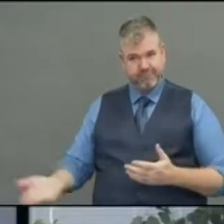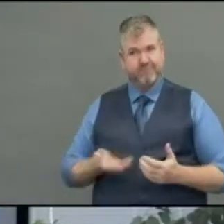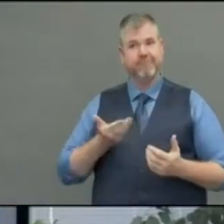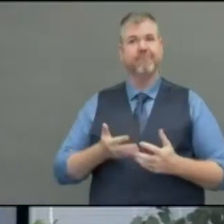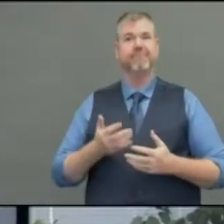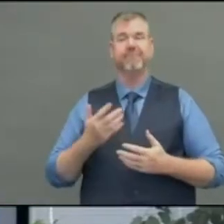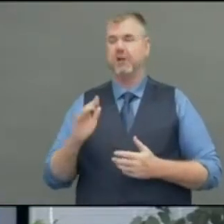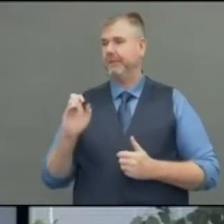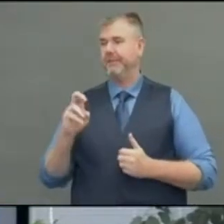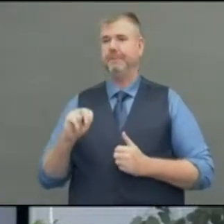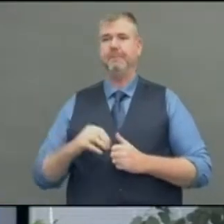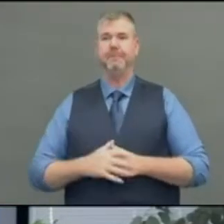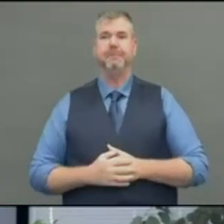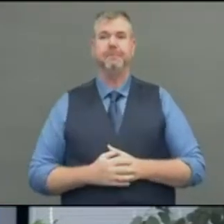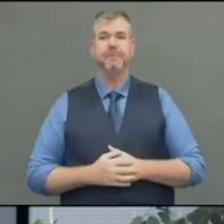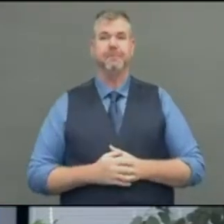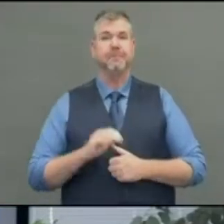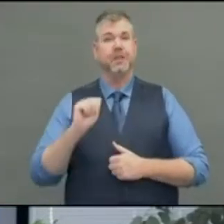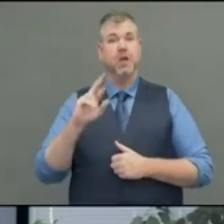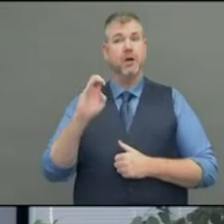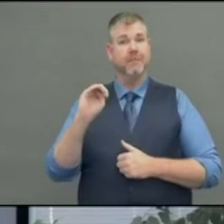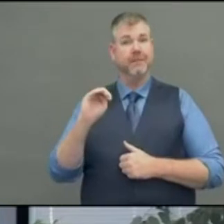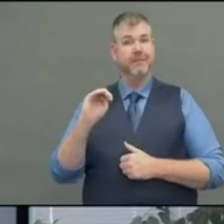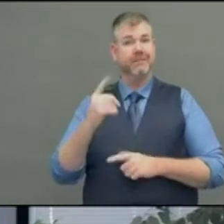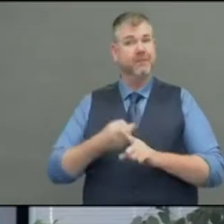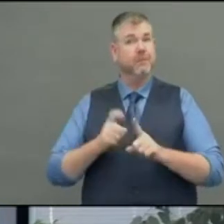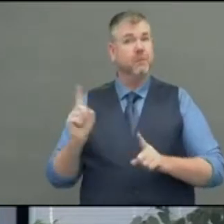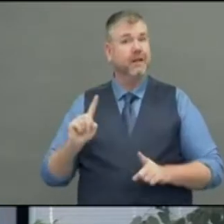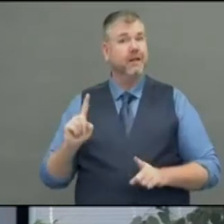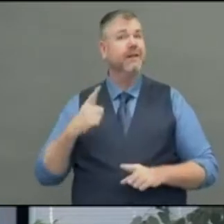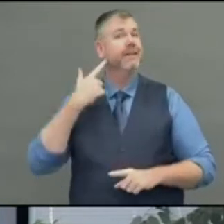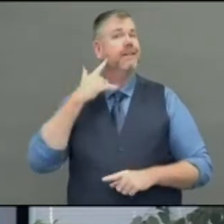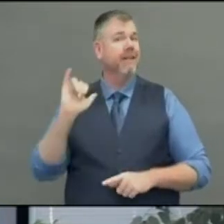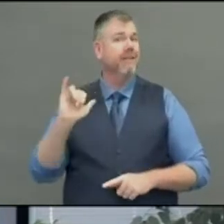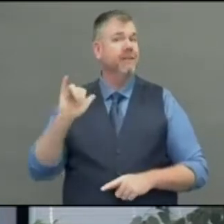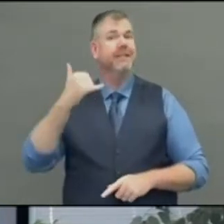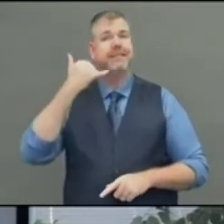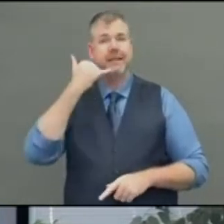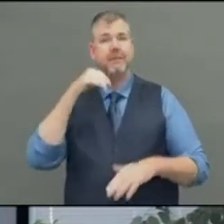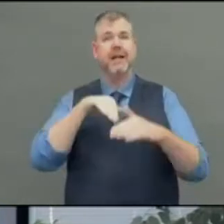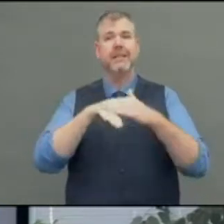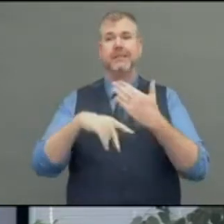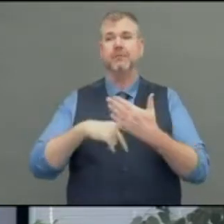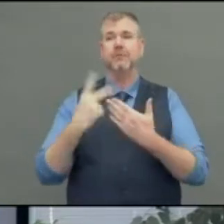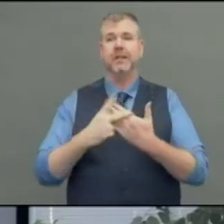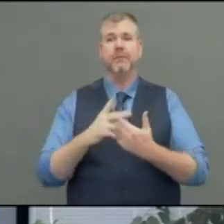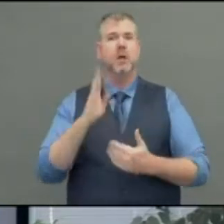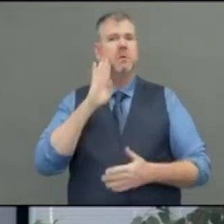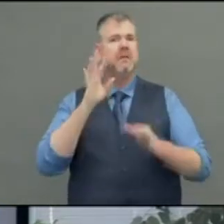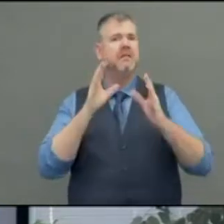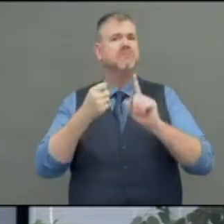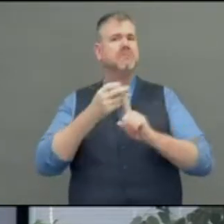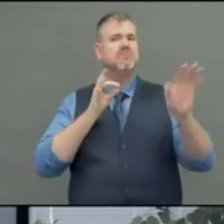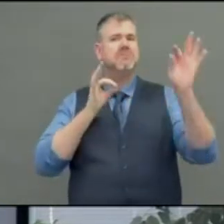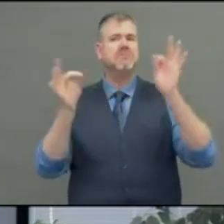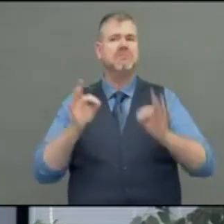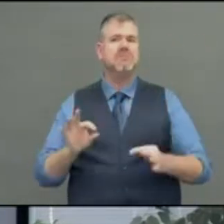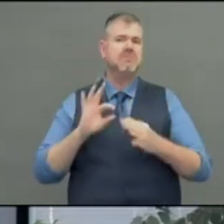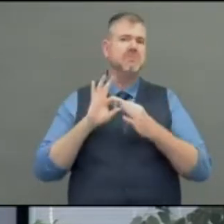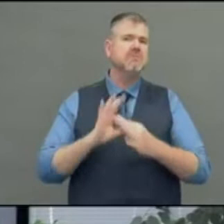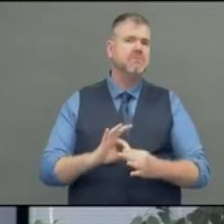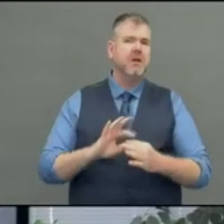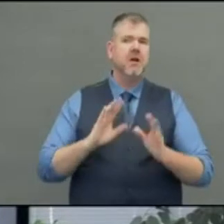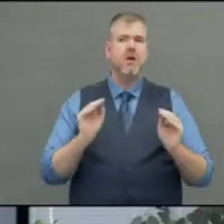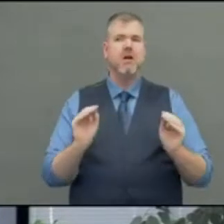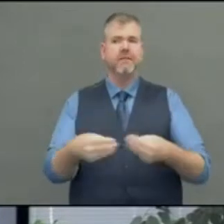is from the California Telephone Access Program and will tell us about this program's office, the resources available, and as